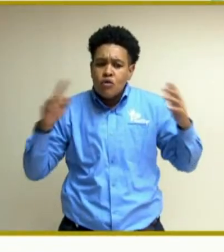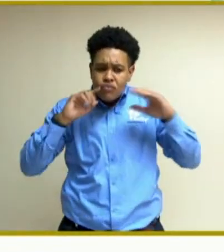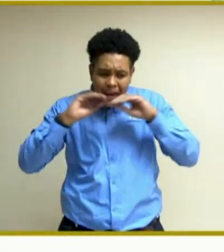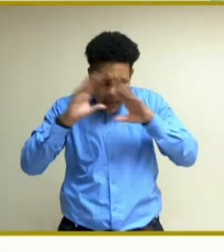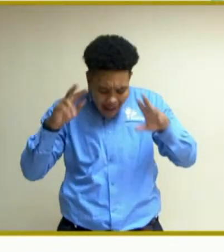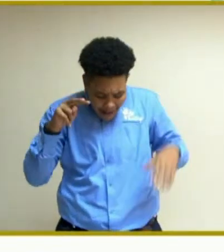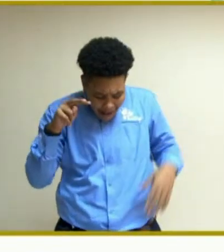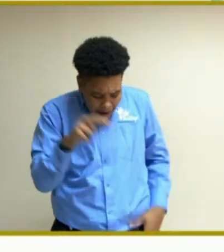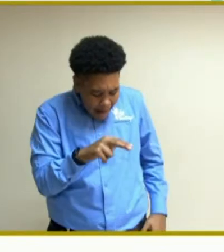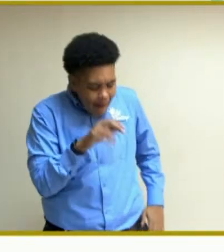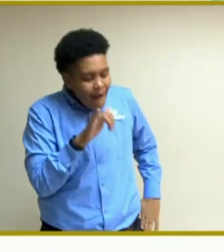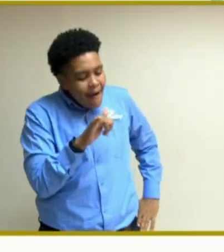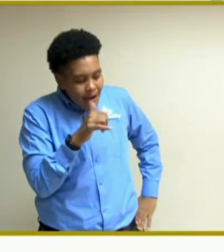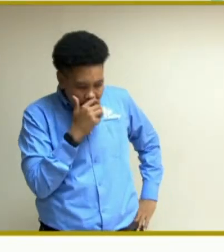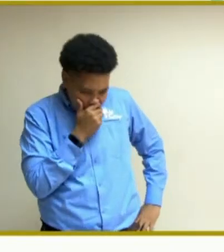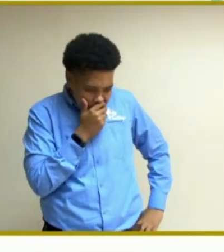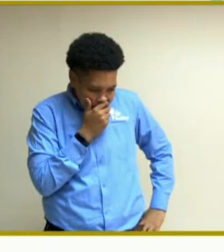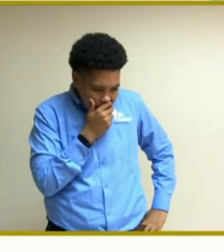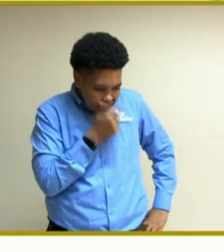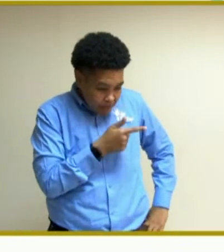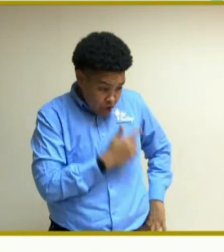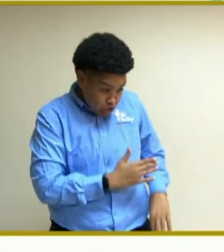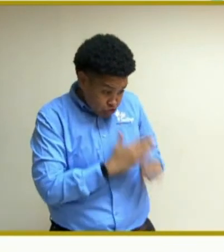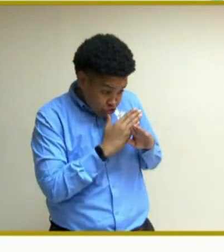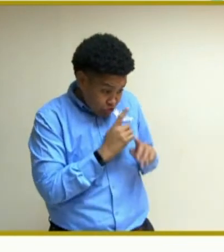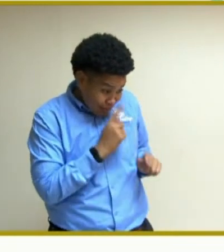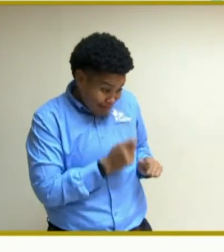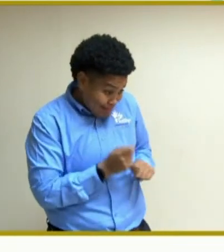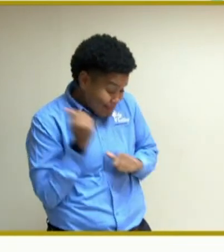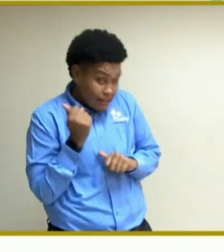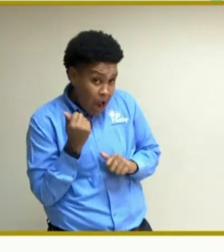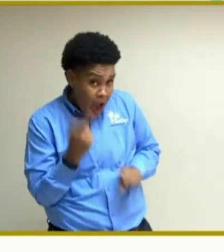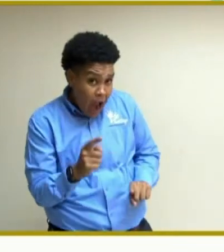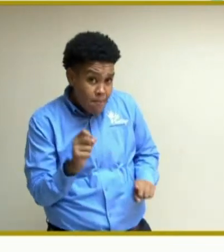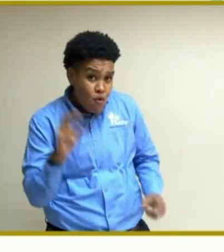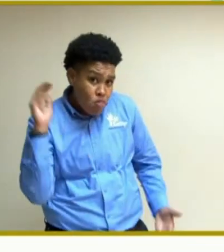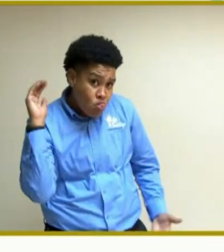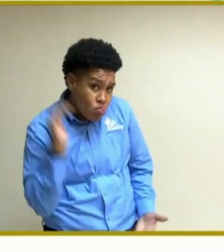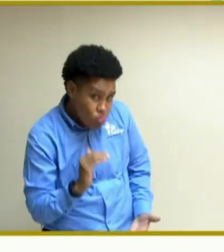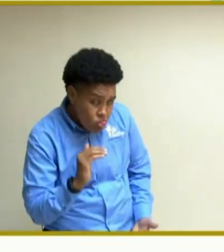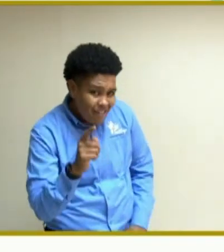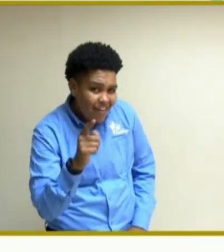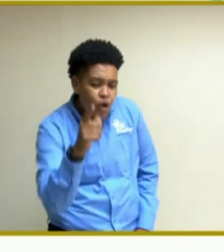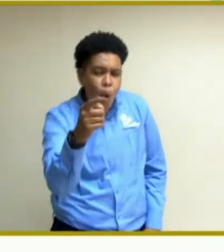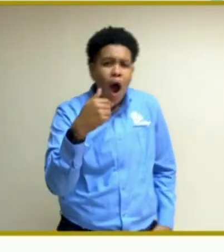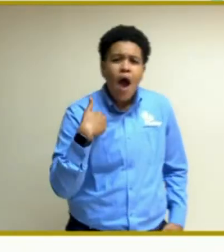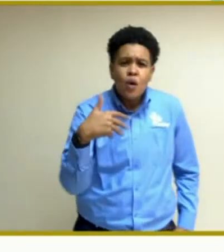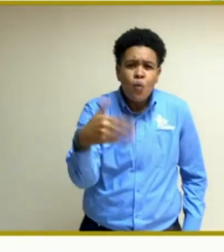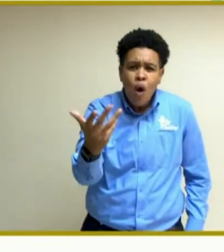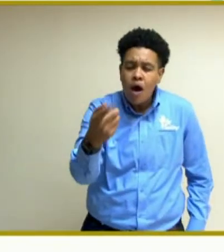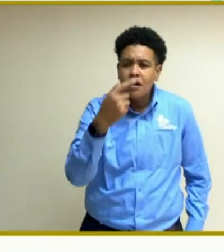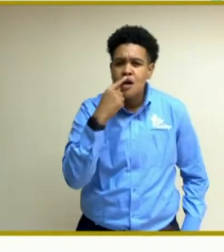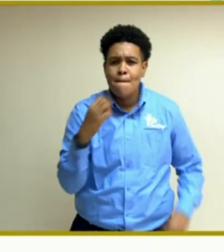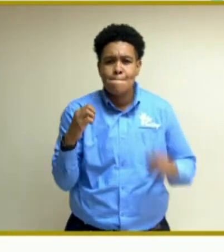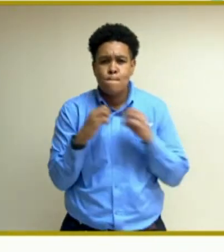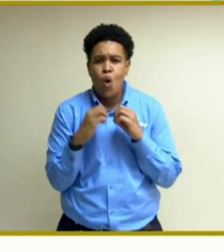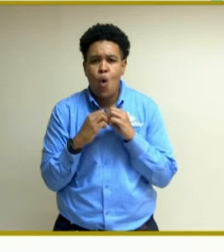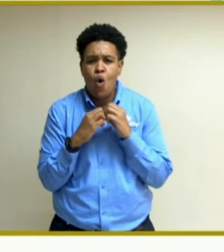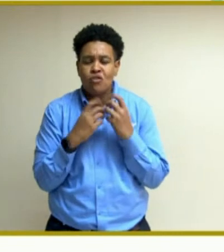shows is that when restrictions were removed or eased, you had